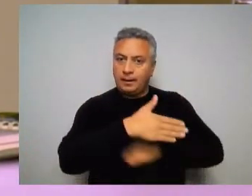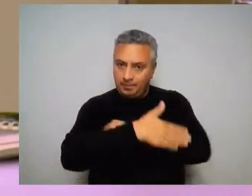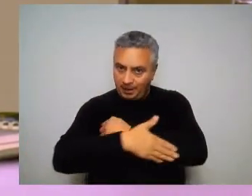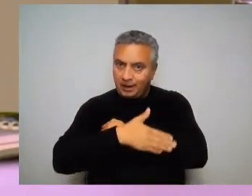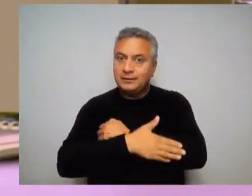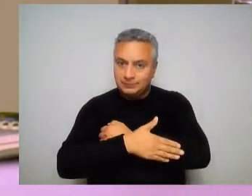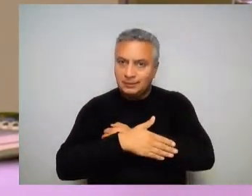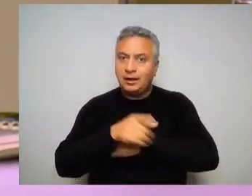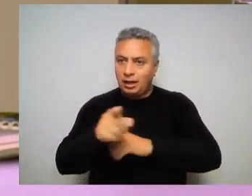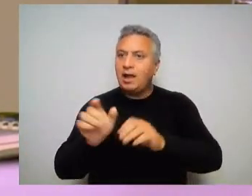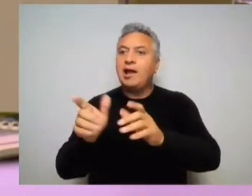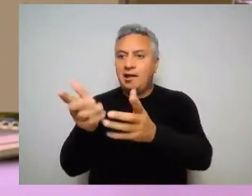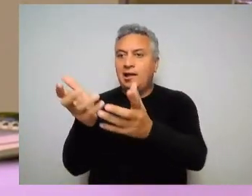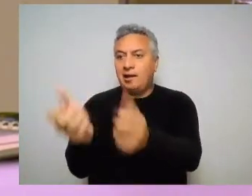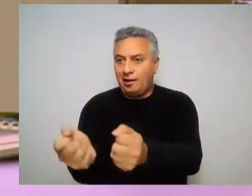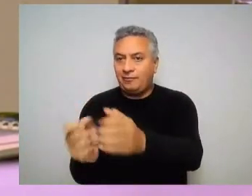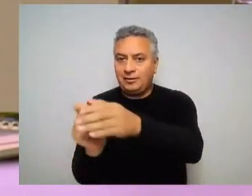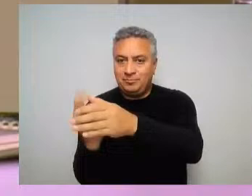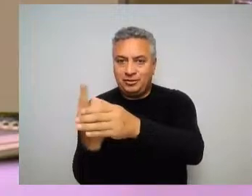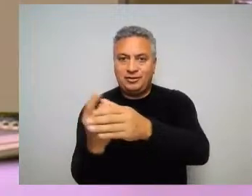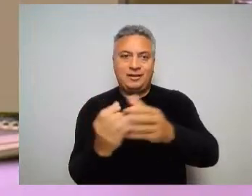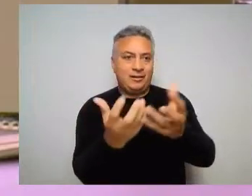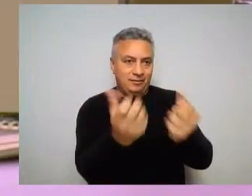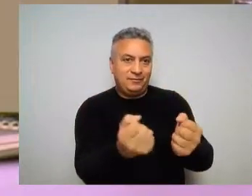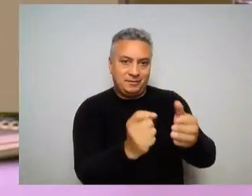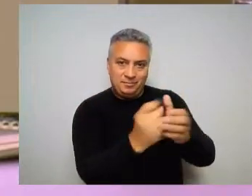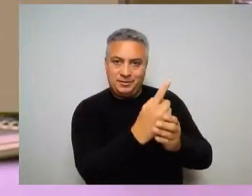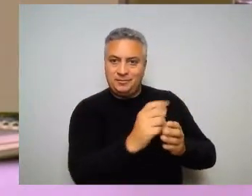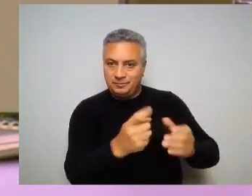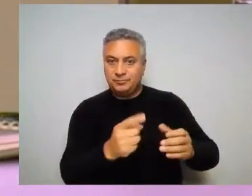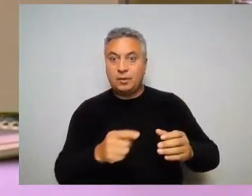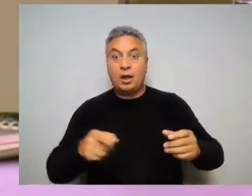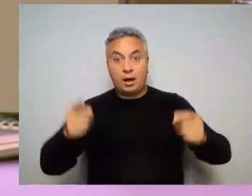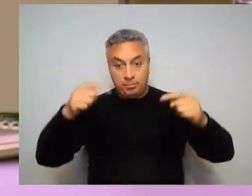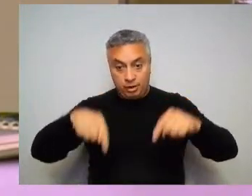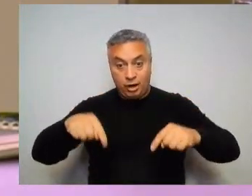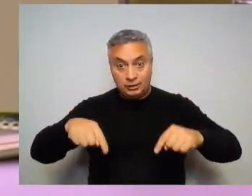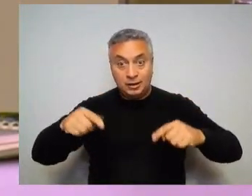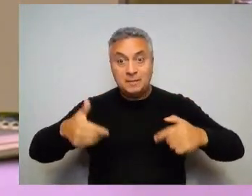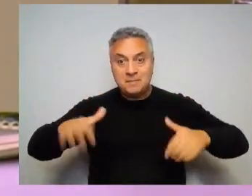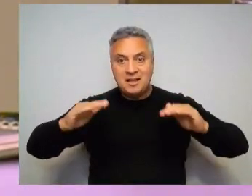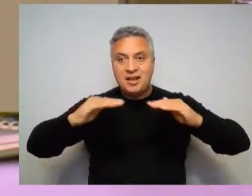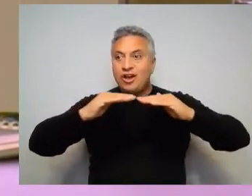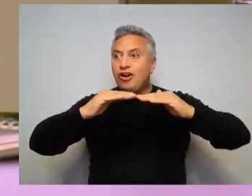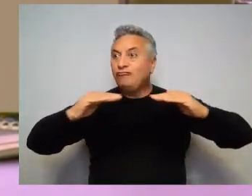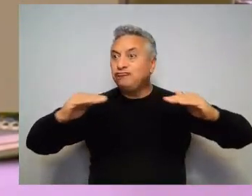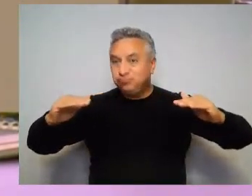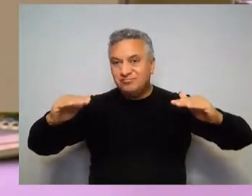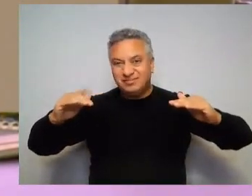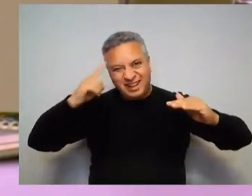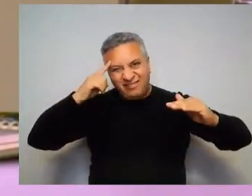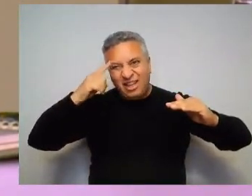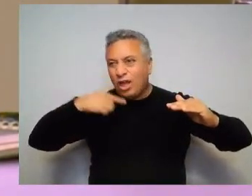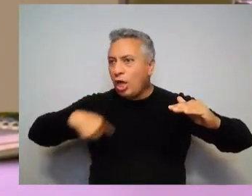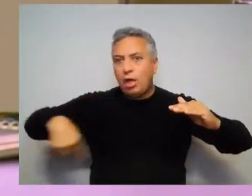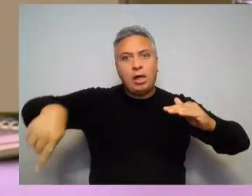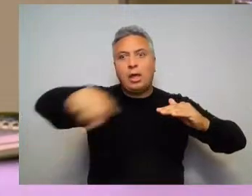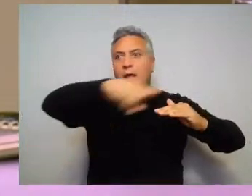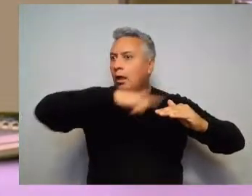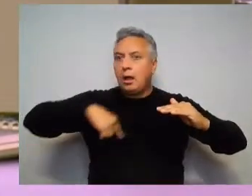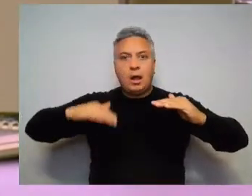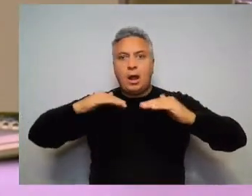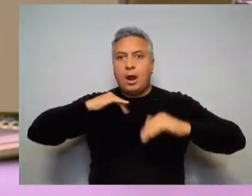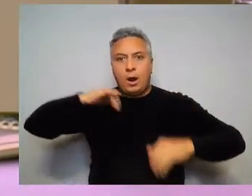priorities, but this region that I like to call the most homogeneously